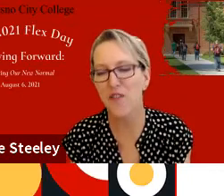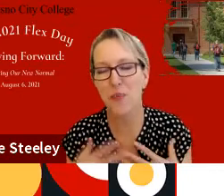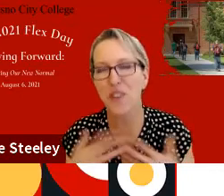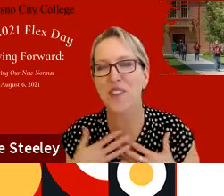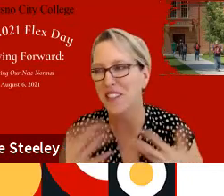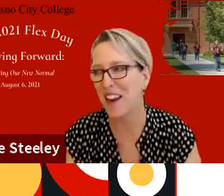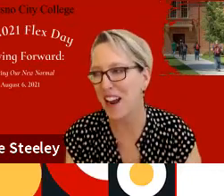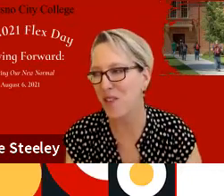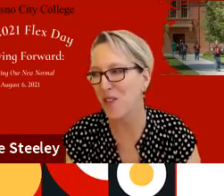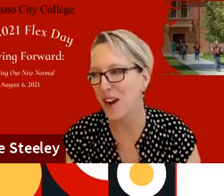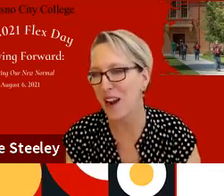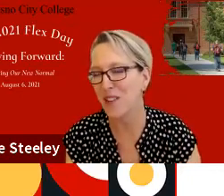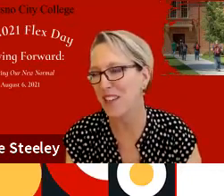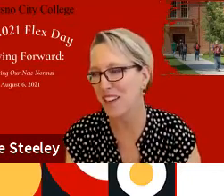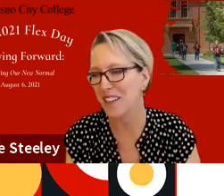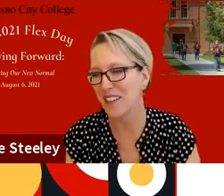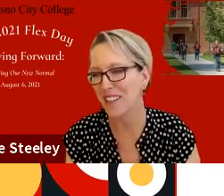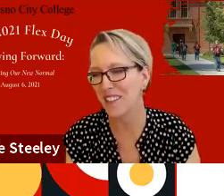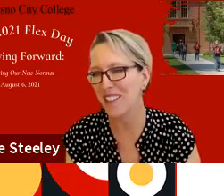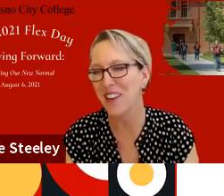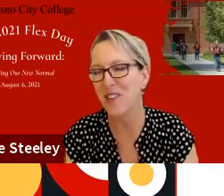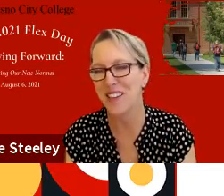I feel privileged that I was